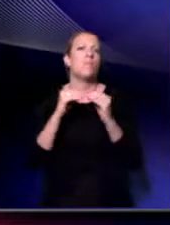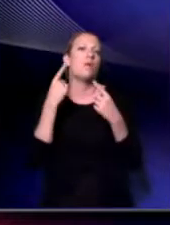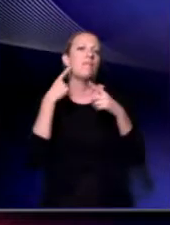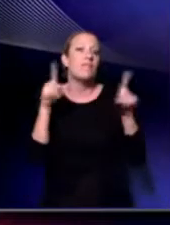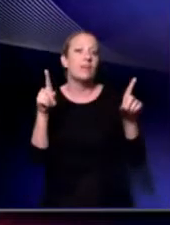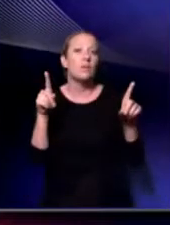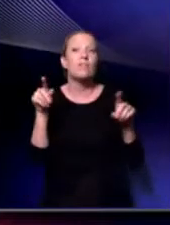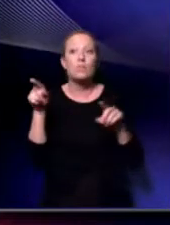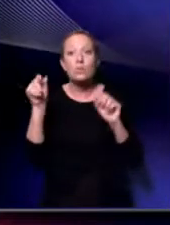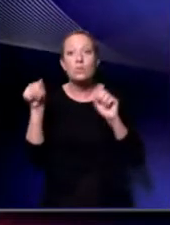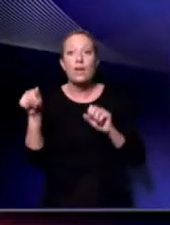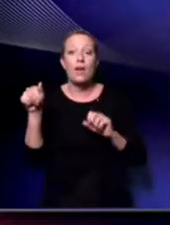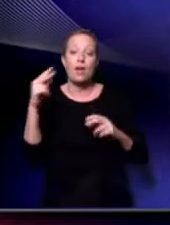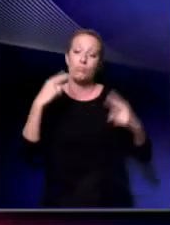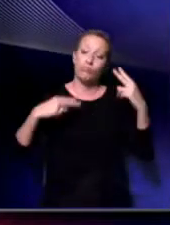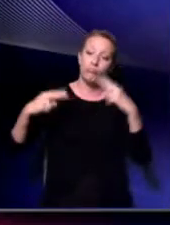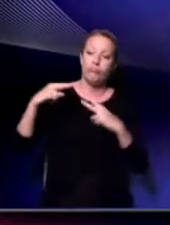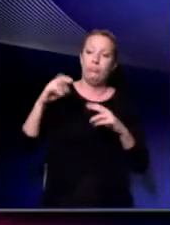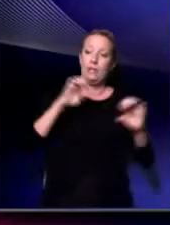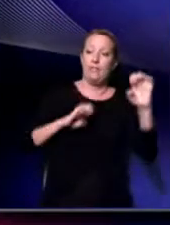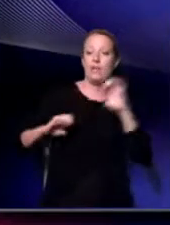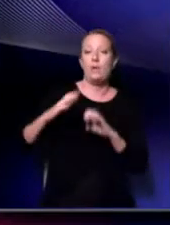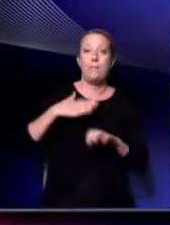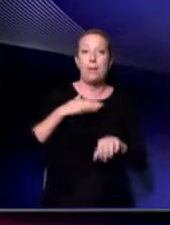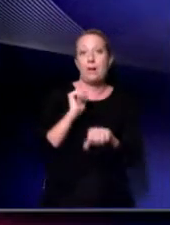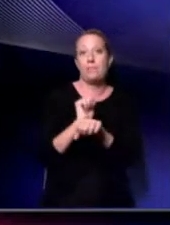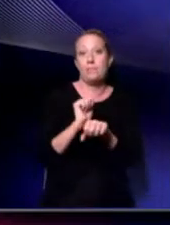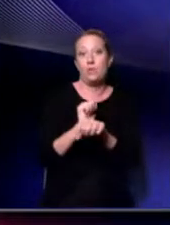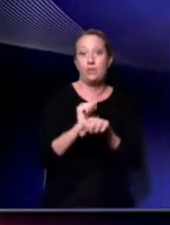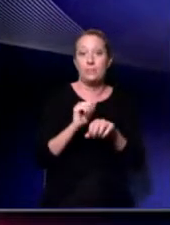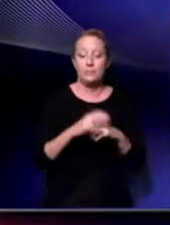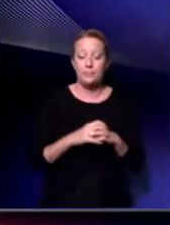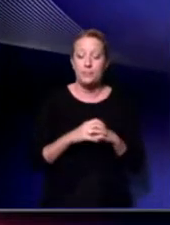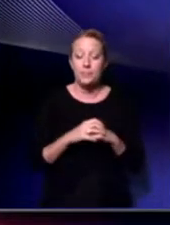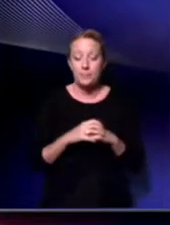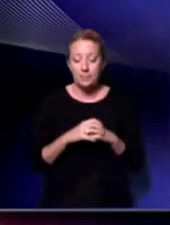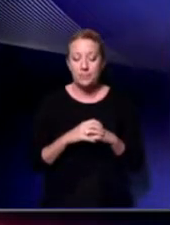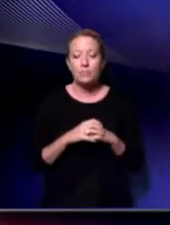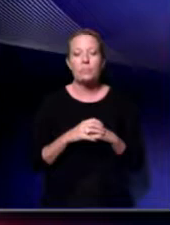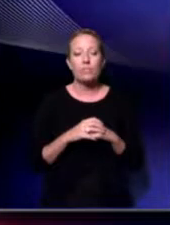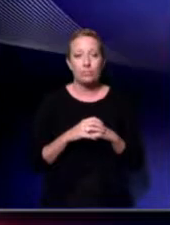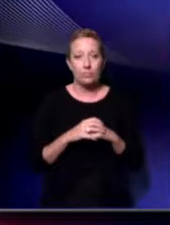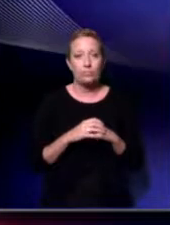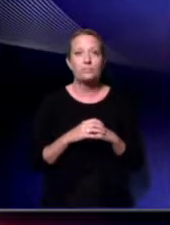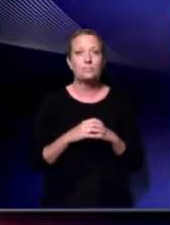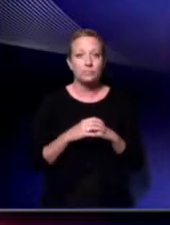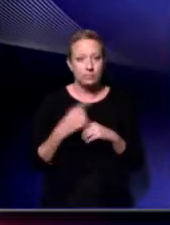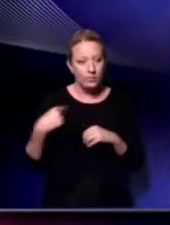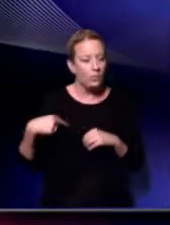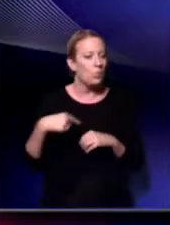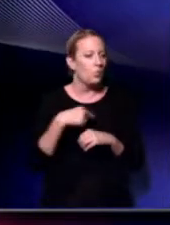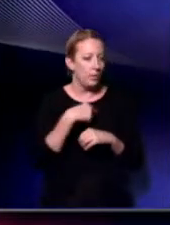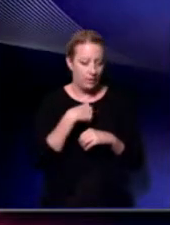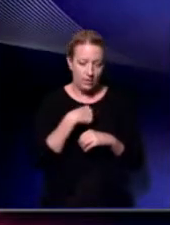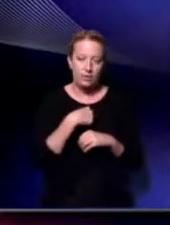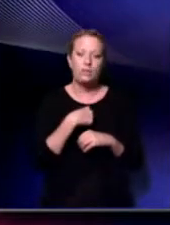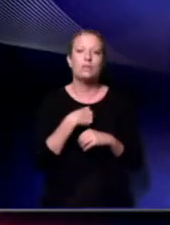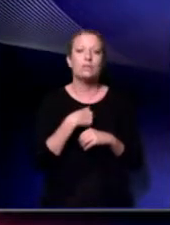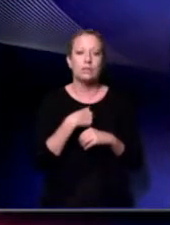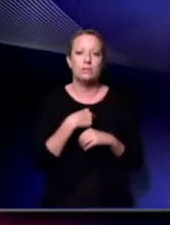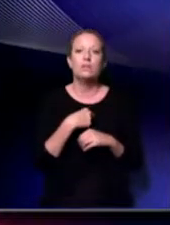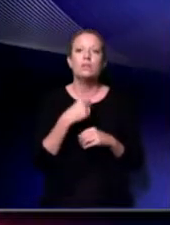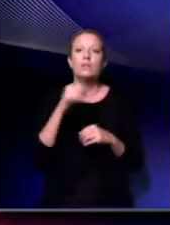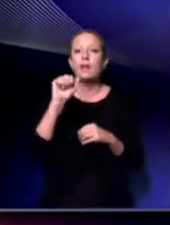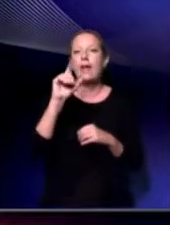performance. The second thing I wanted to mention is that we are moving along with the